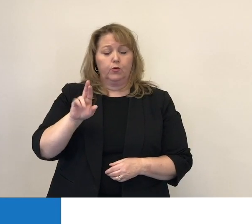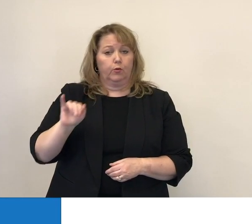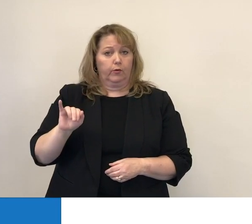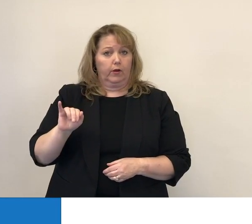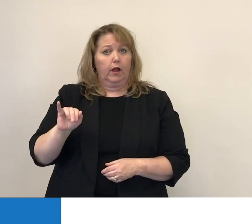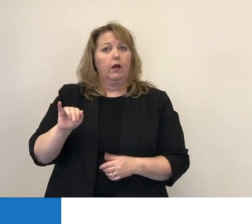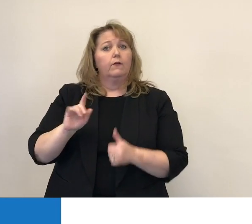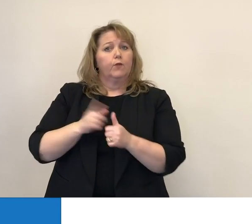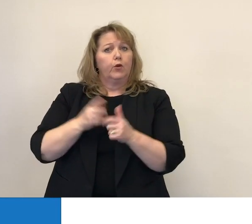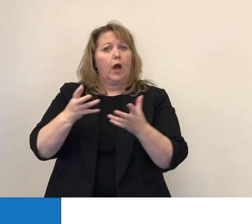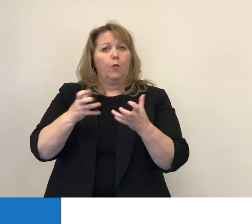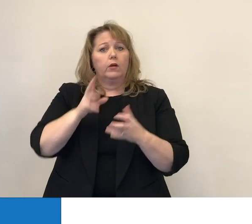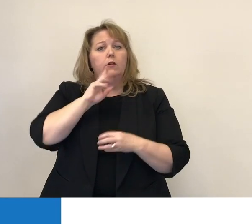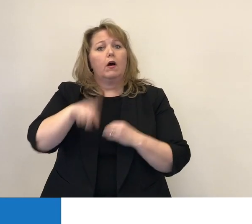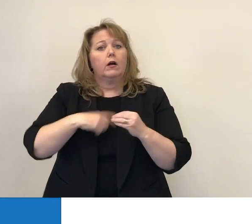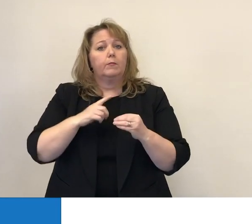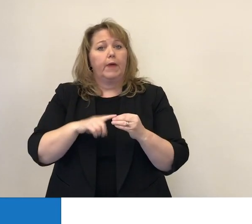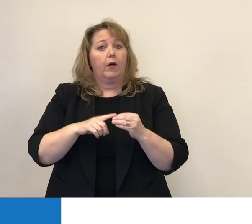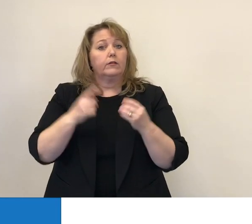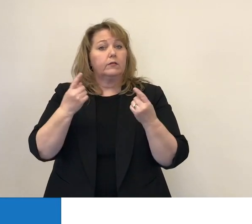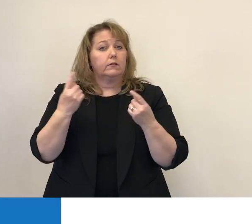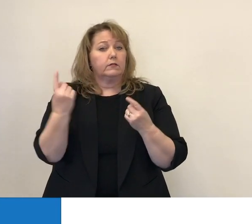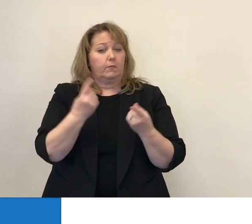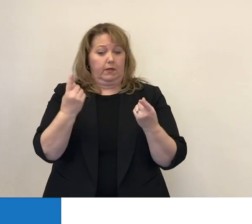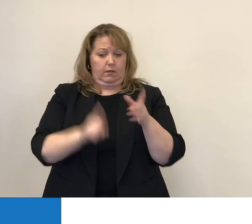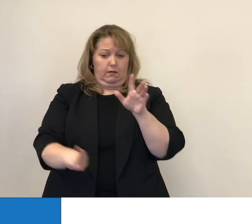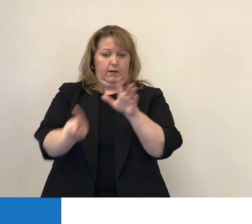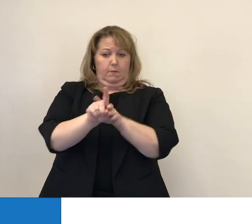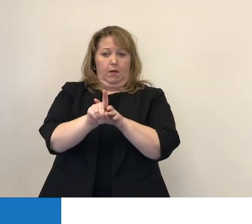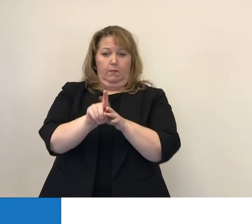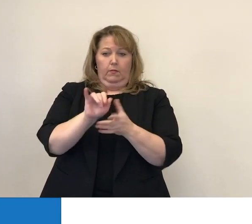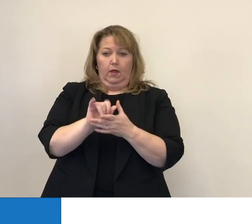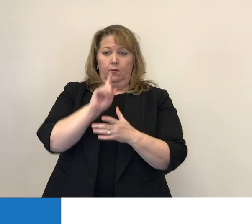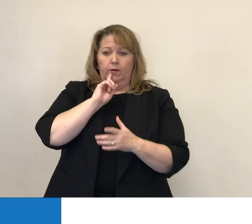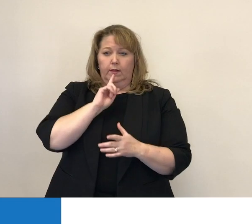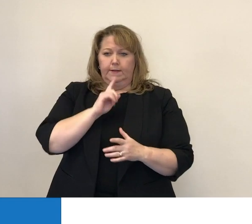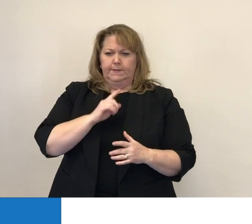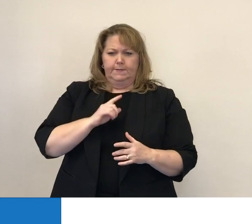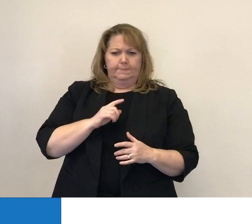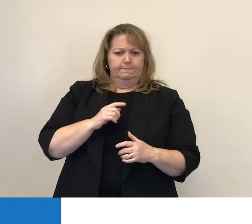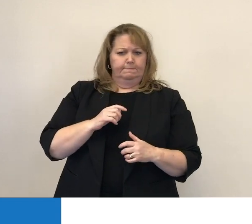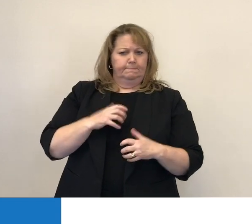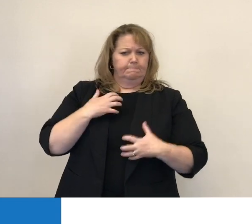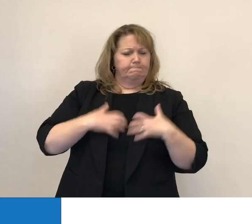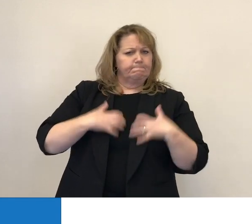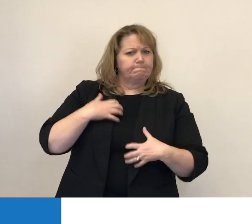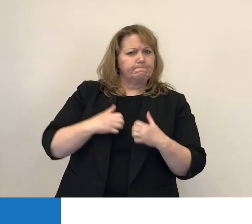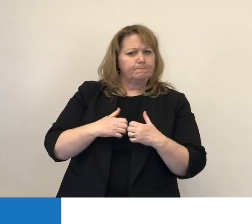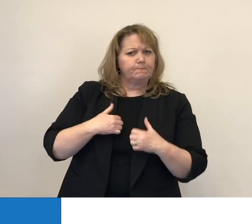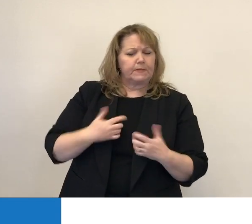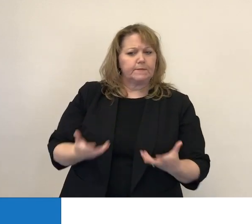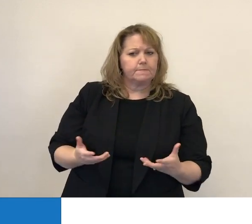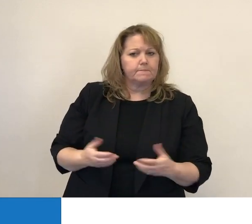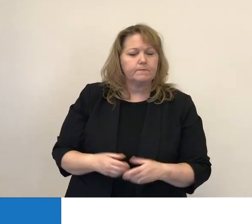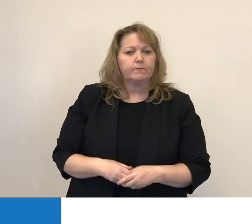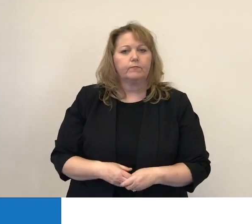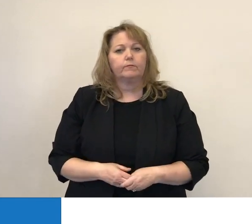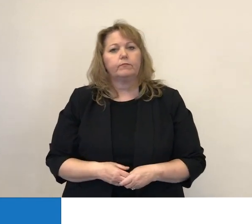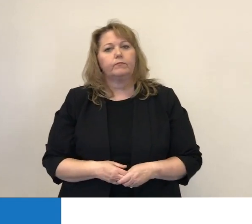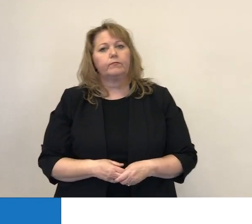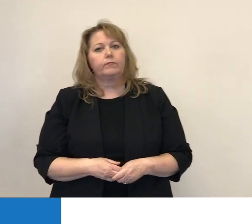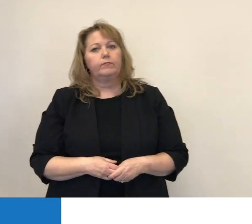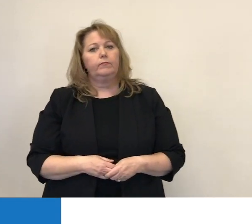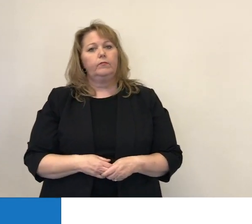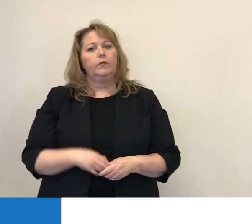is the issue of racial equity or inequity when it comes to COVID-19, another issue faced by states across the